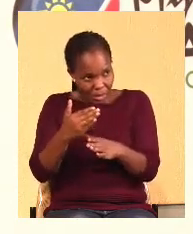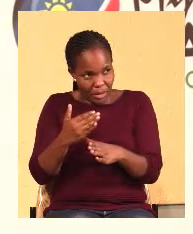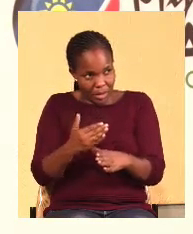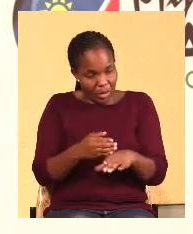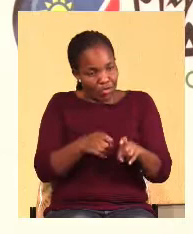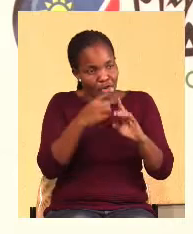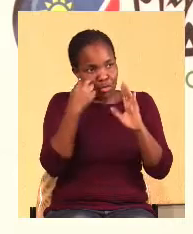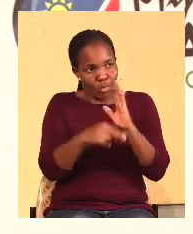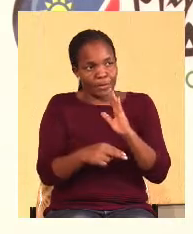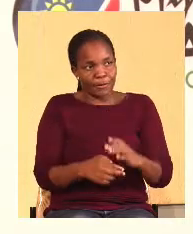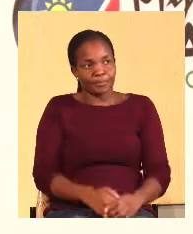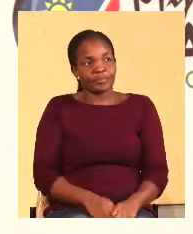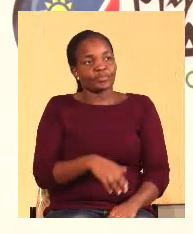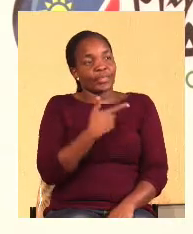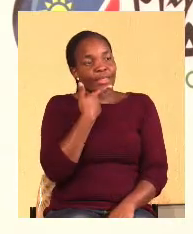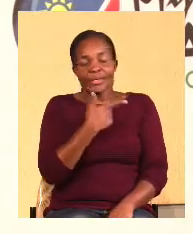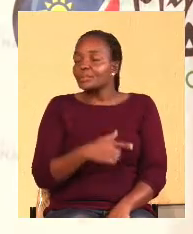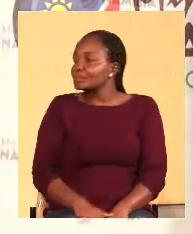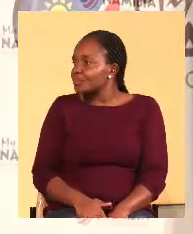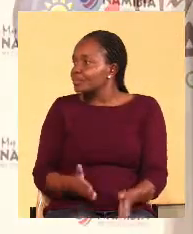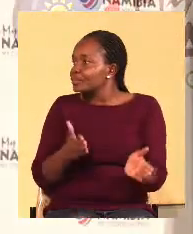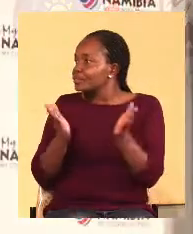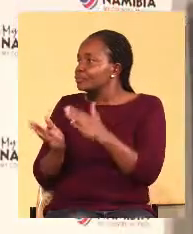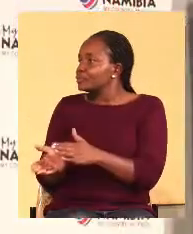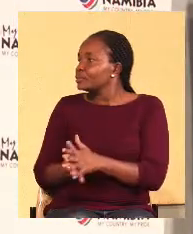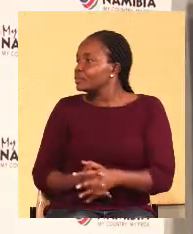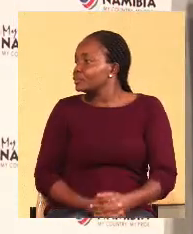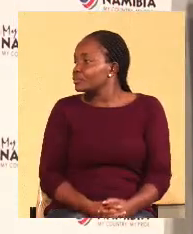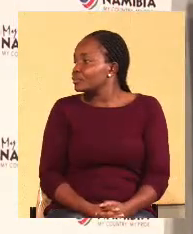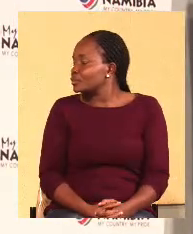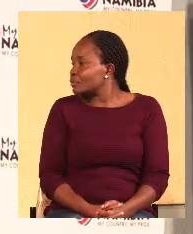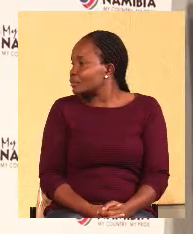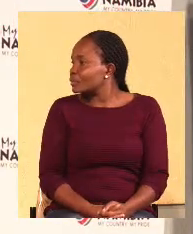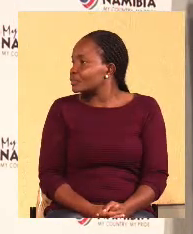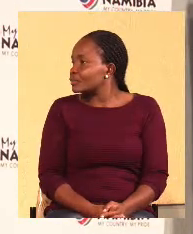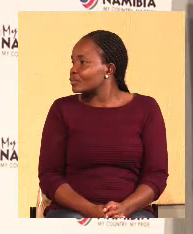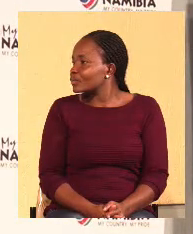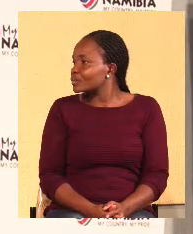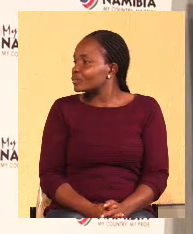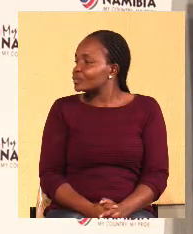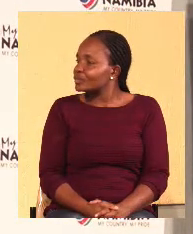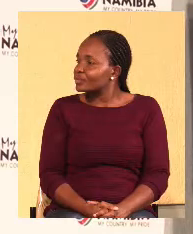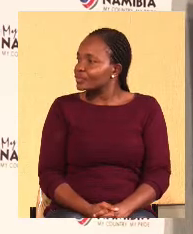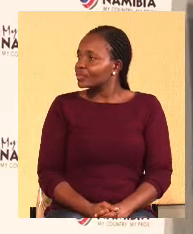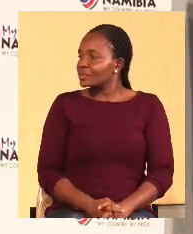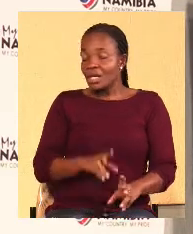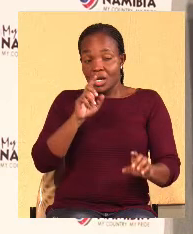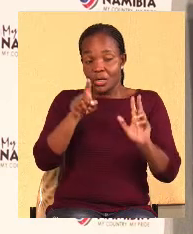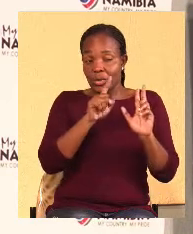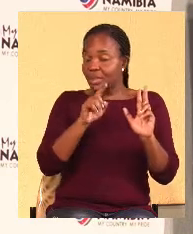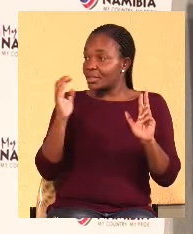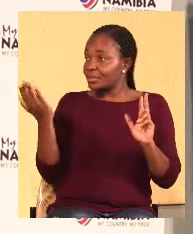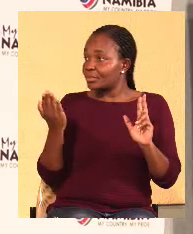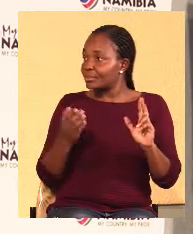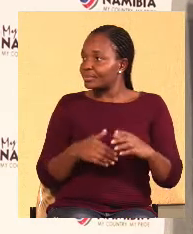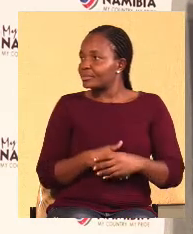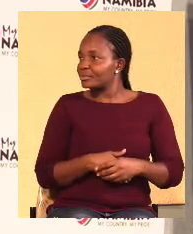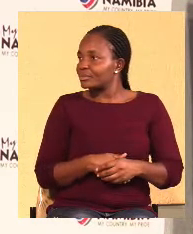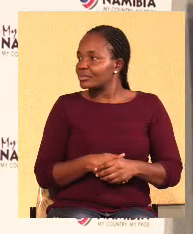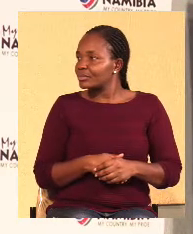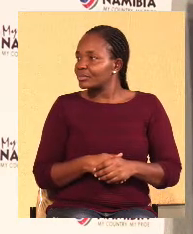protocols. Thank you very much for that clarification. Let's take the next round of questions from the journalists. Good morning,